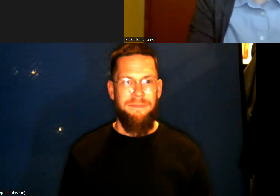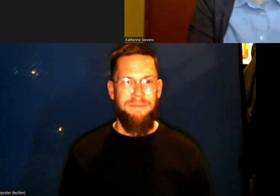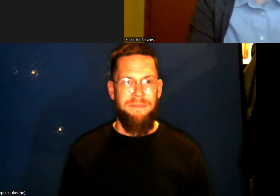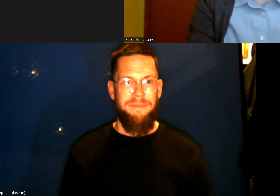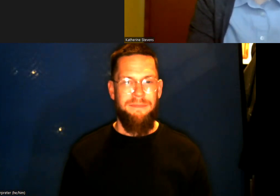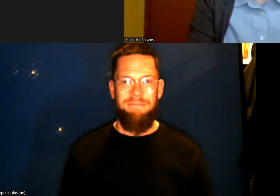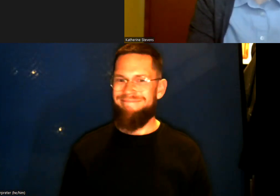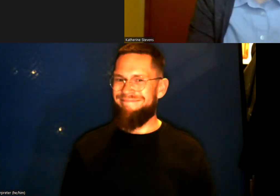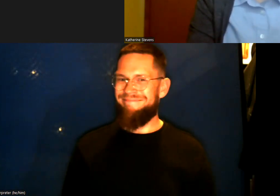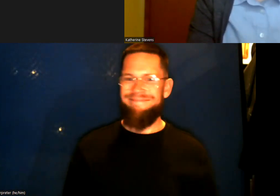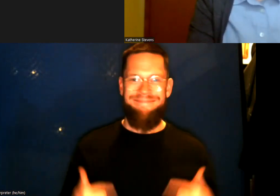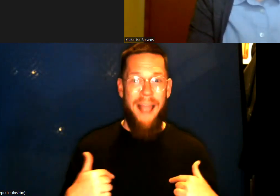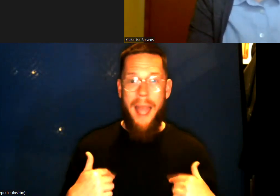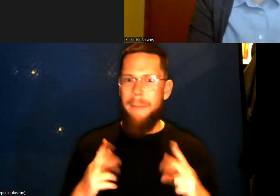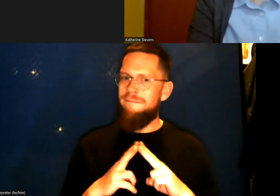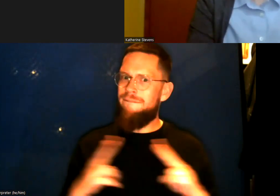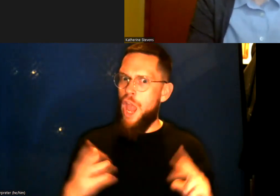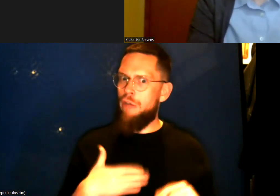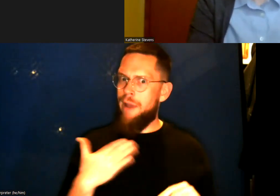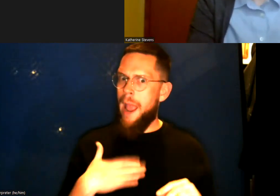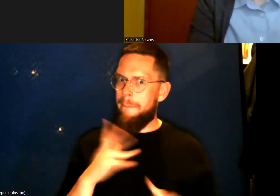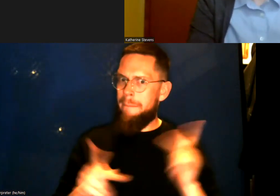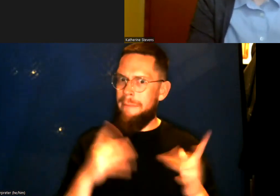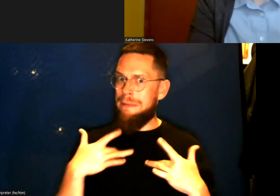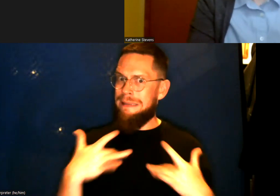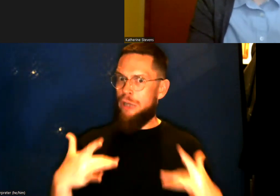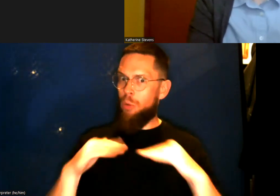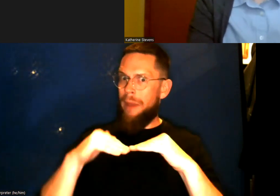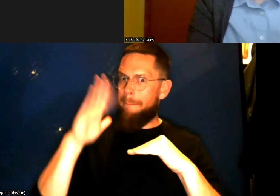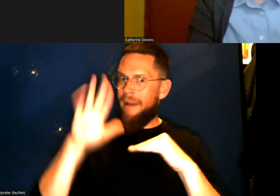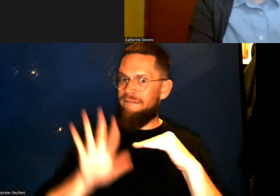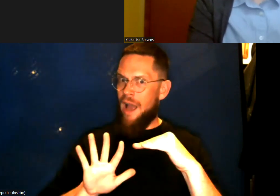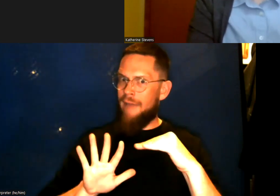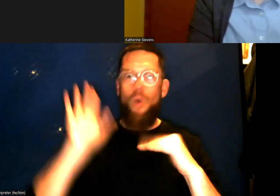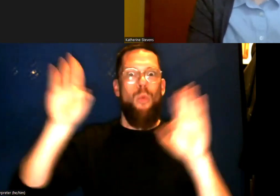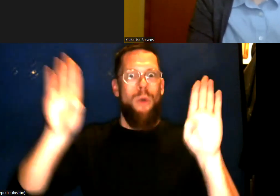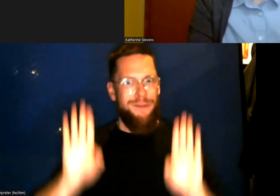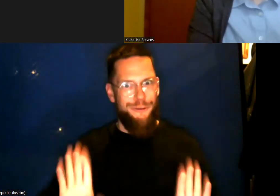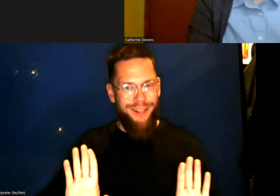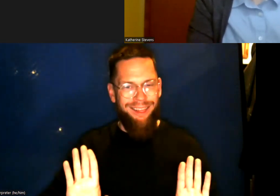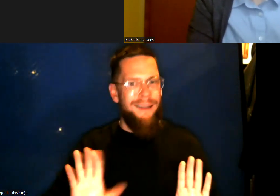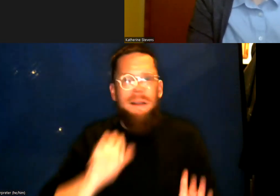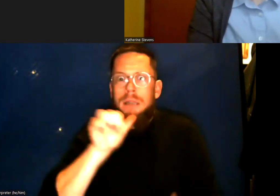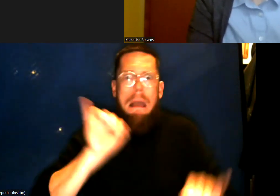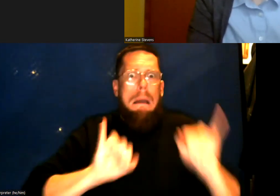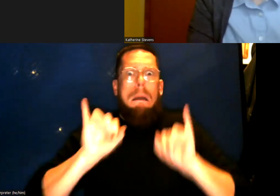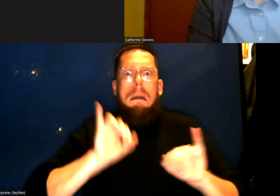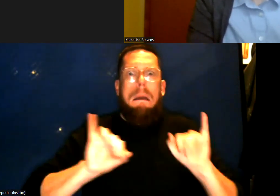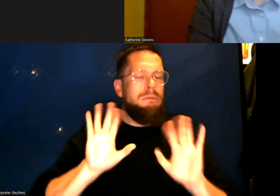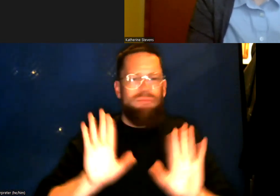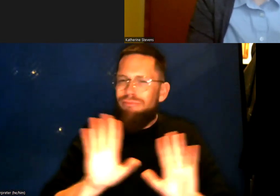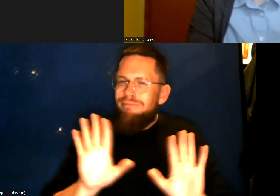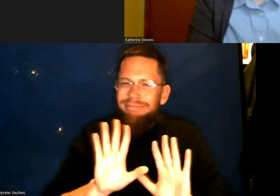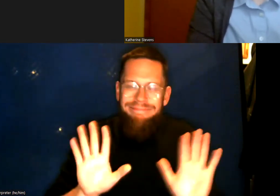I'm very glad that folks feel above a 5. That's great. It's not as intimidating as it looks once you sort of